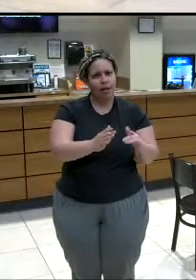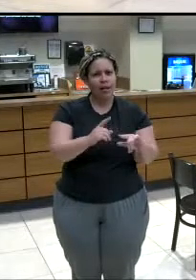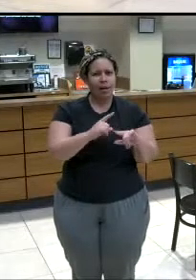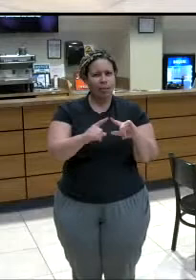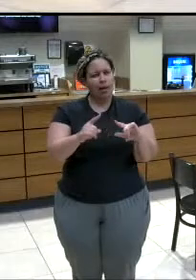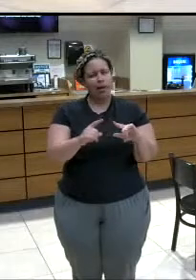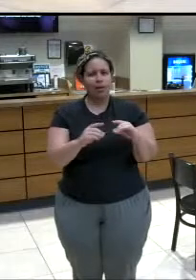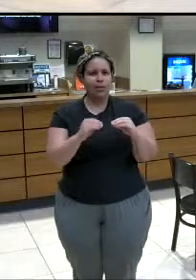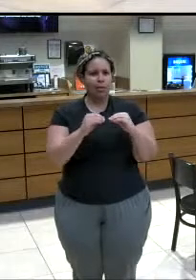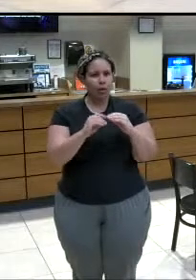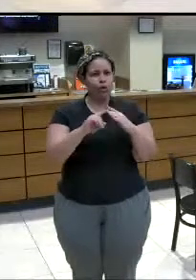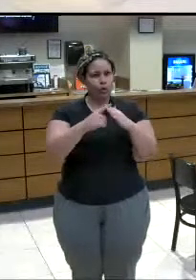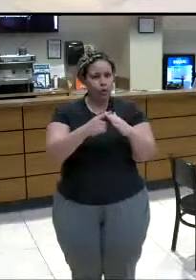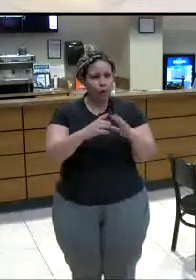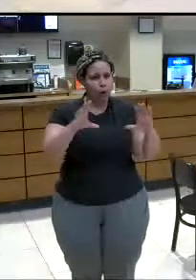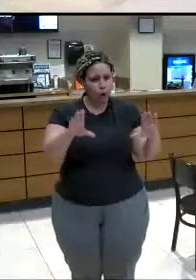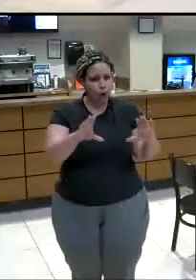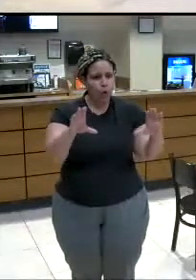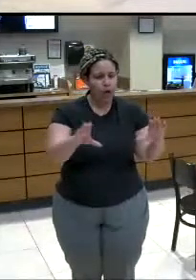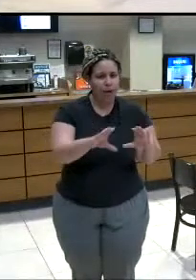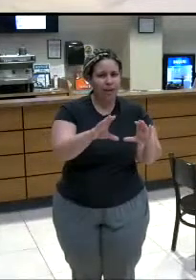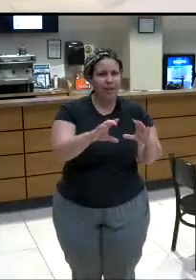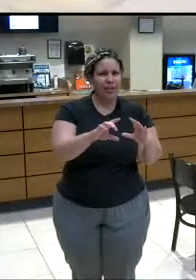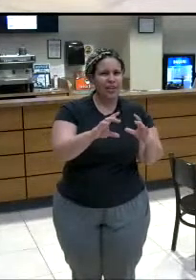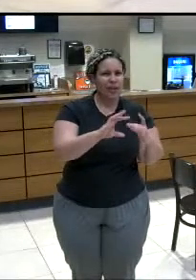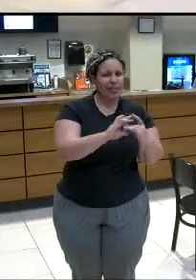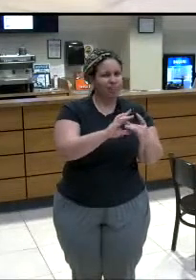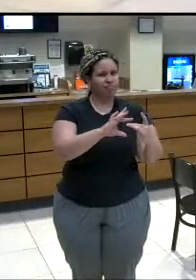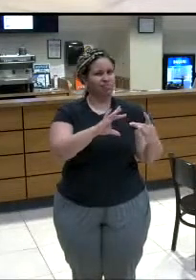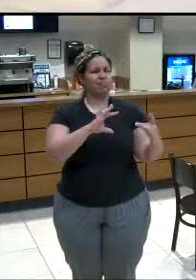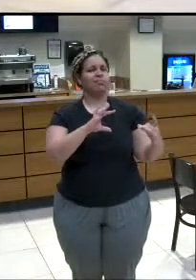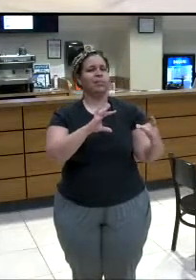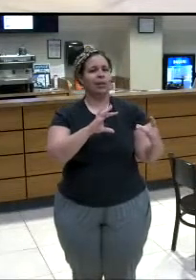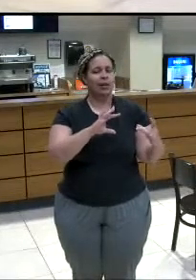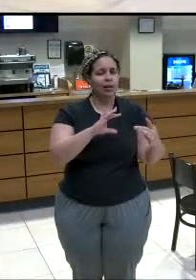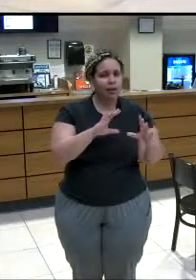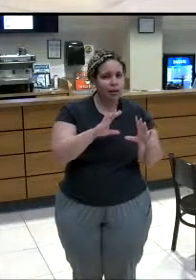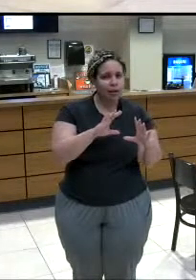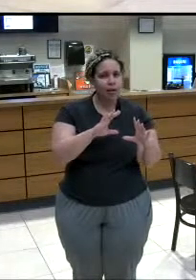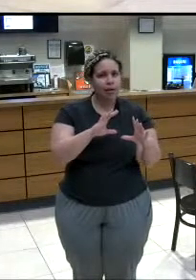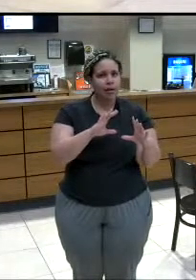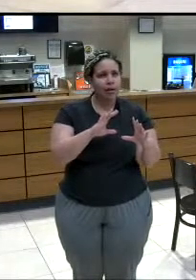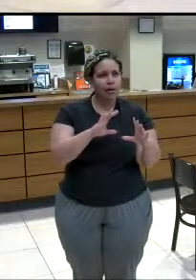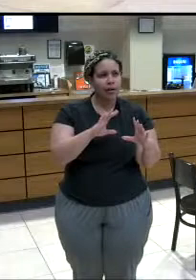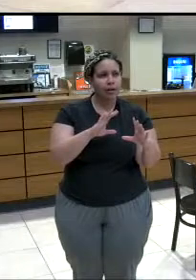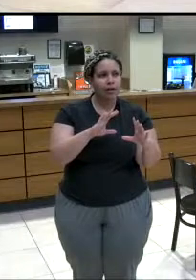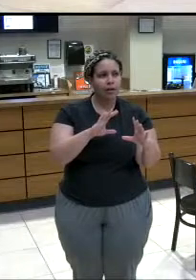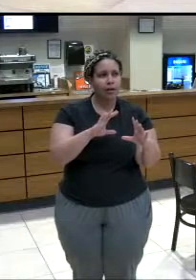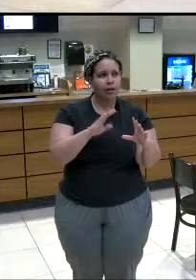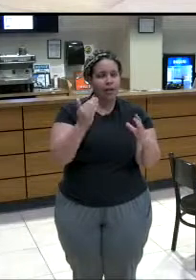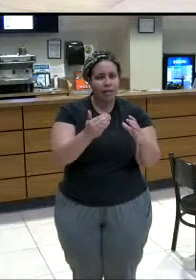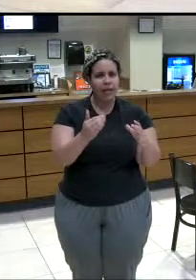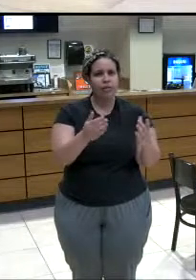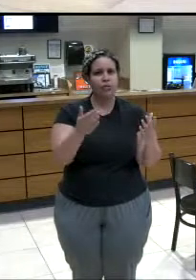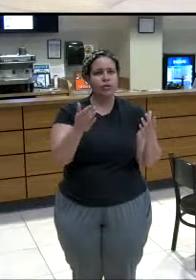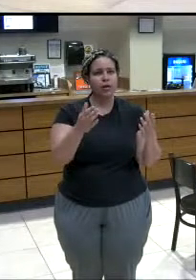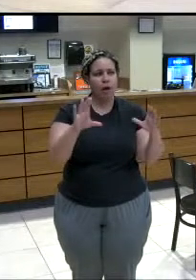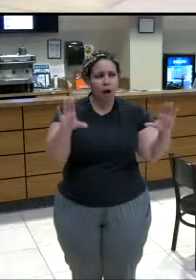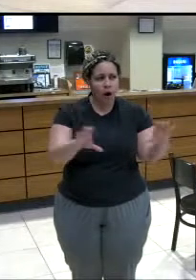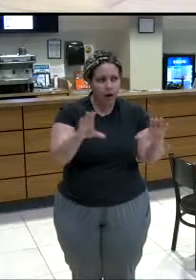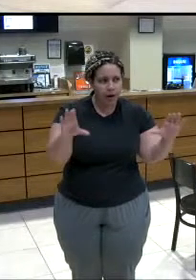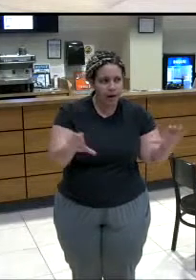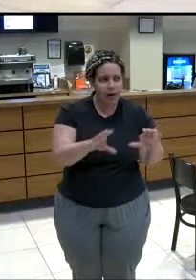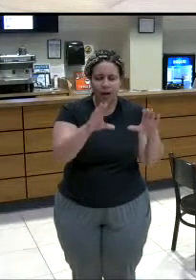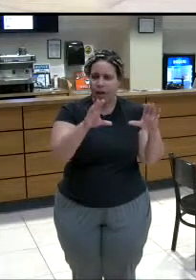it, sometimes you start to pull away from that, and then a lot of things are done more in name than in actual intention